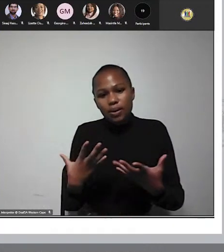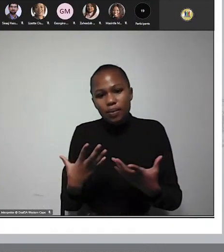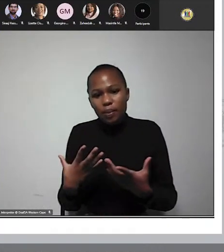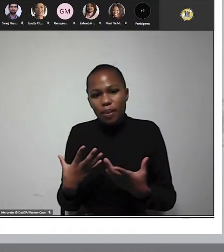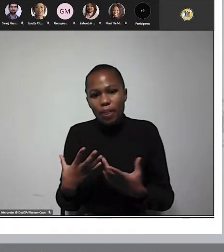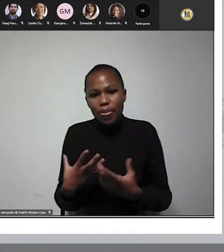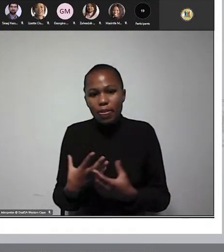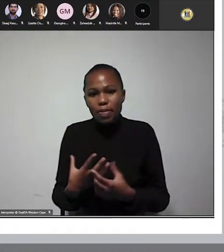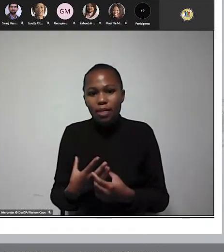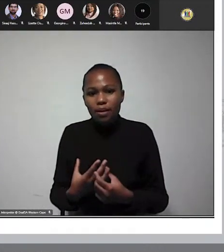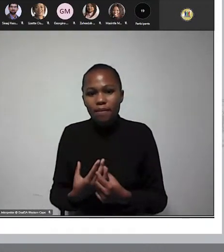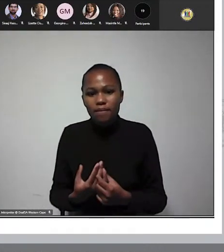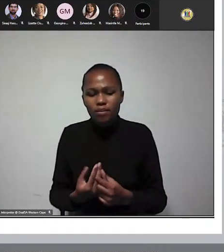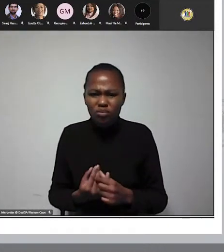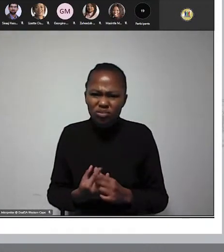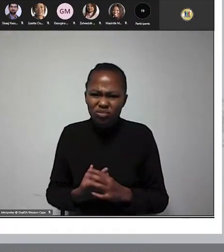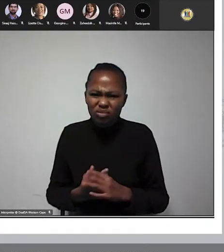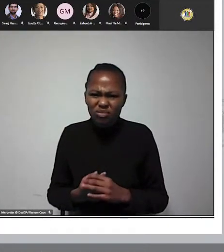potential.